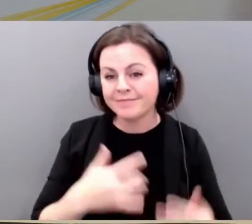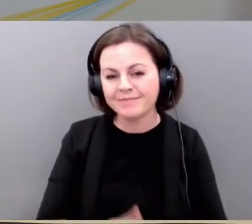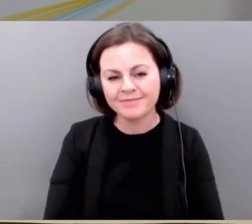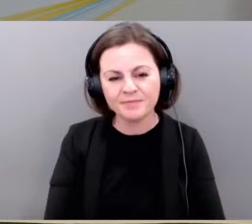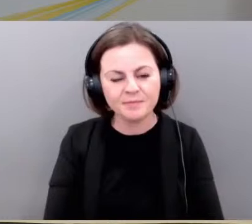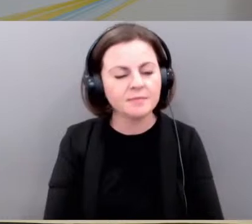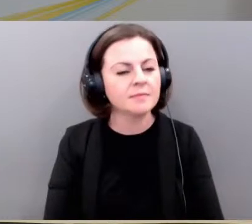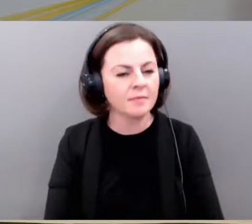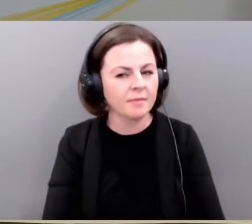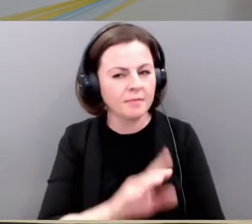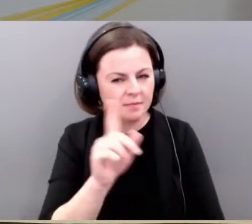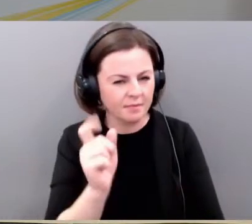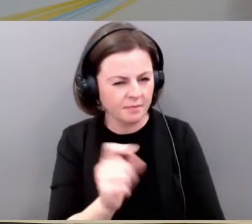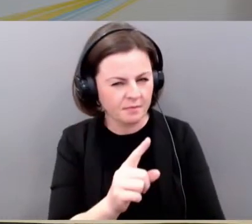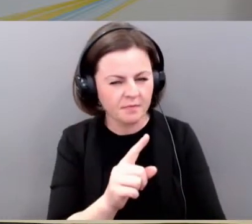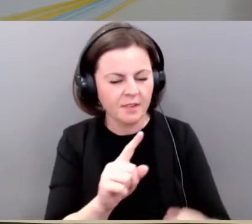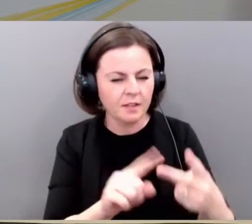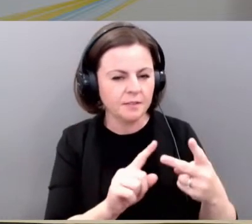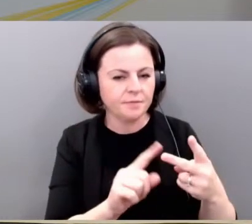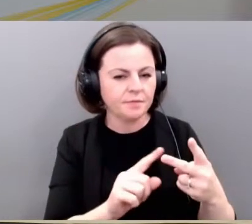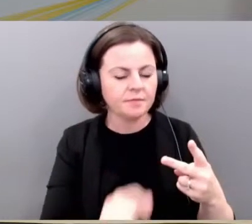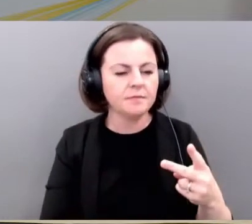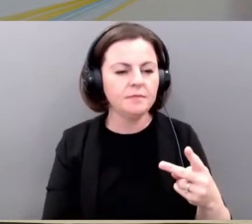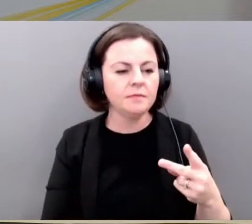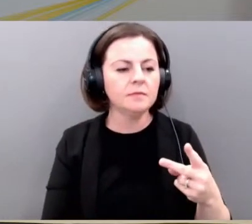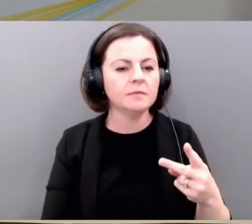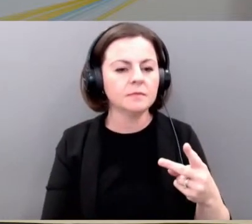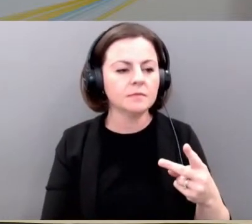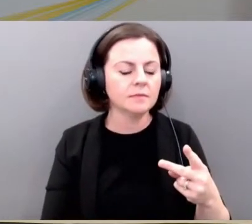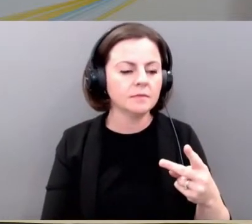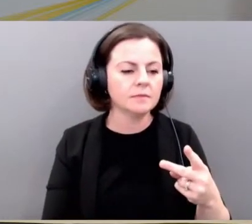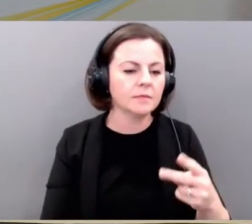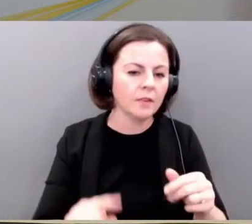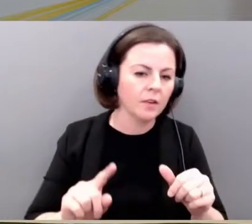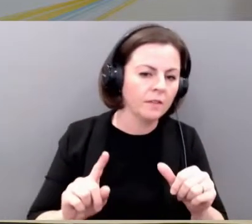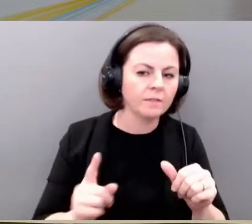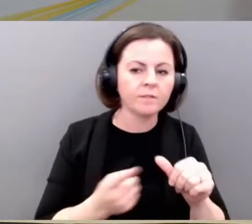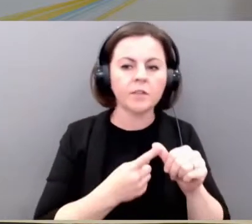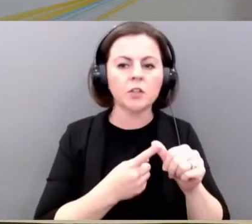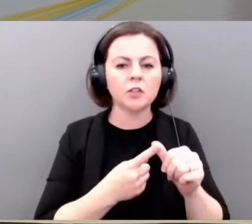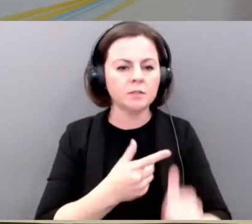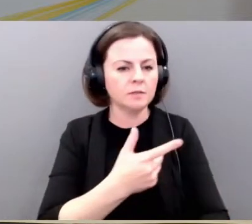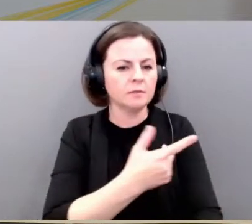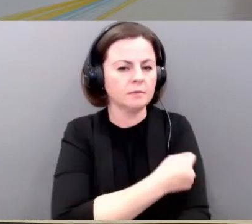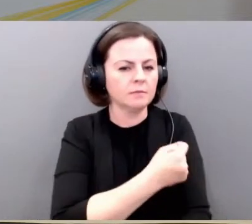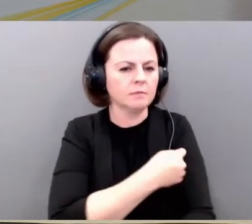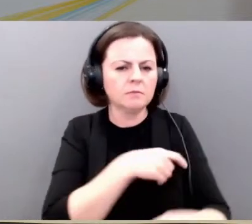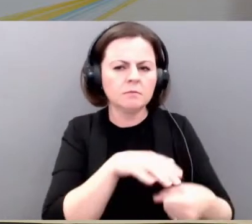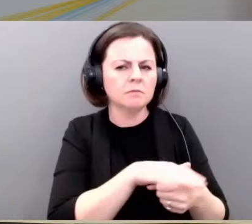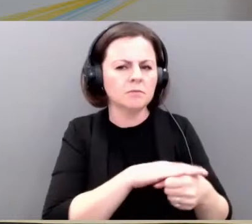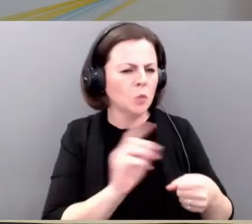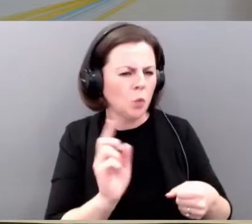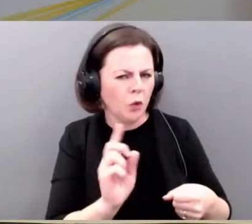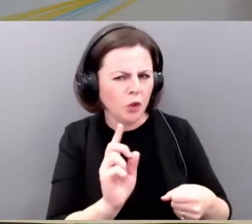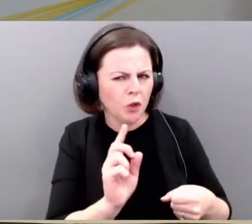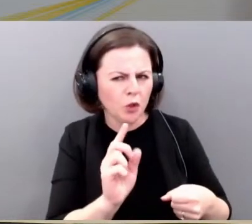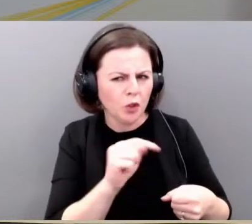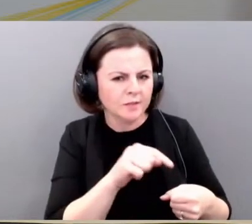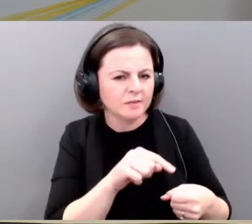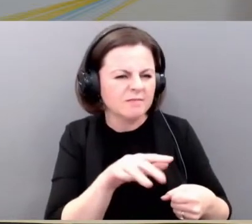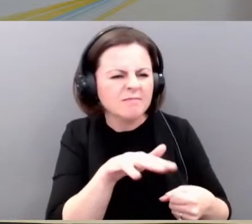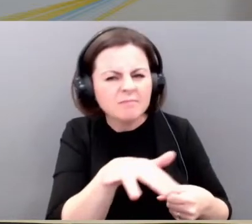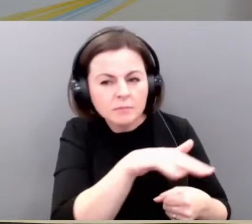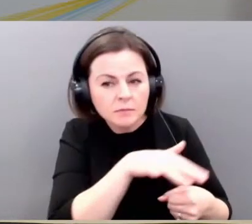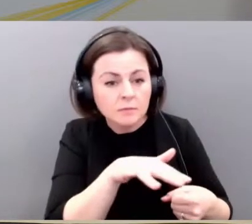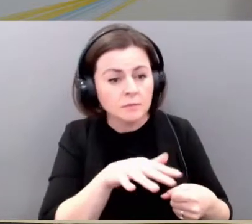And a follow-up, just in terms of where the first vaccinations will happen, where would that be in general? Like, are we